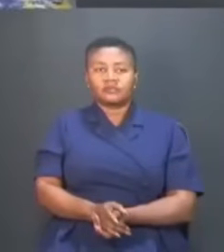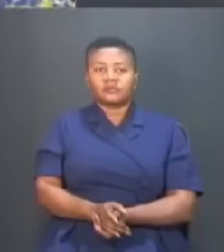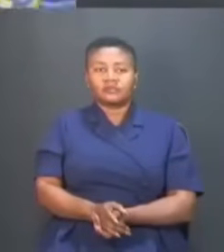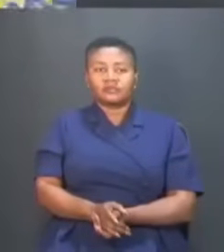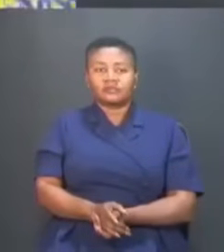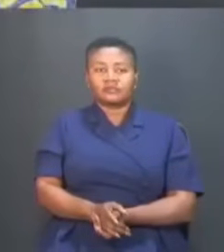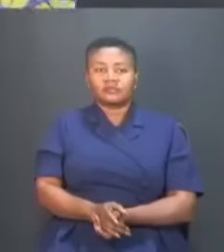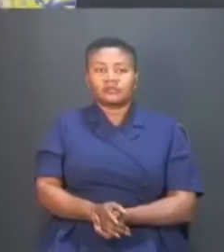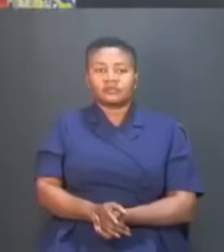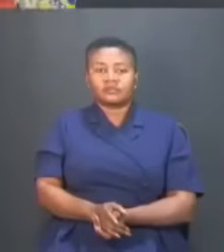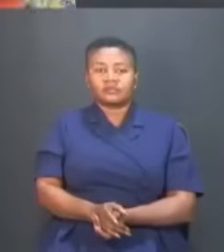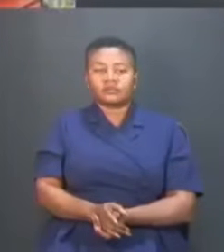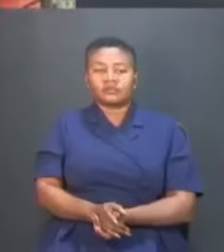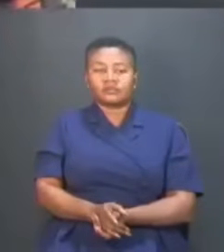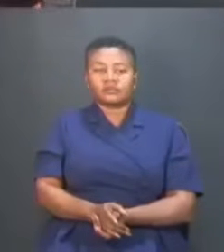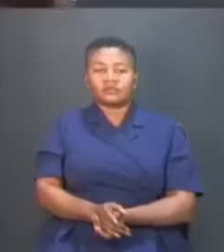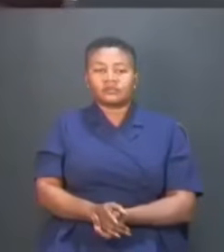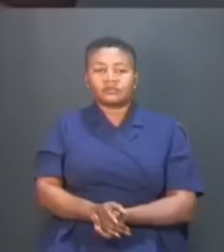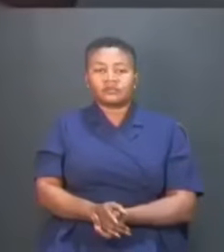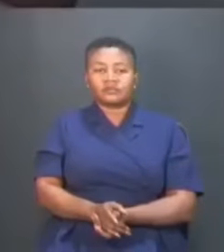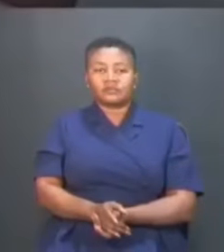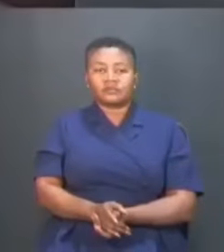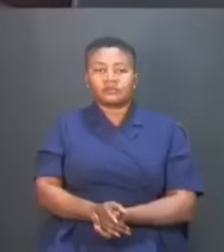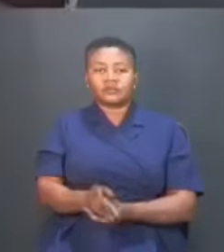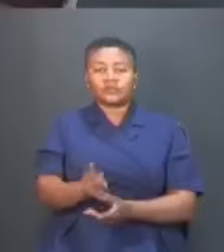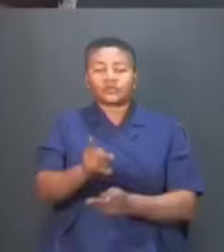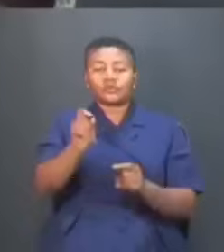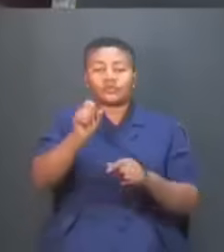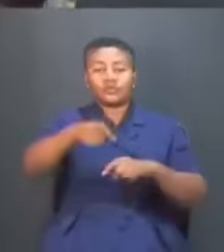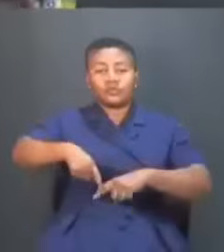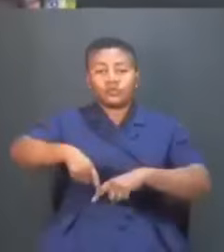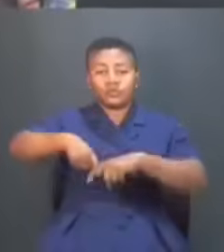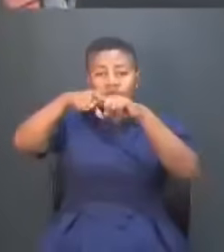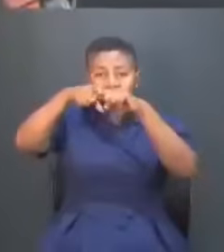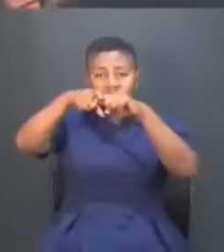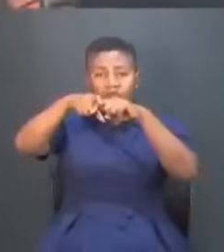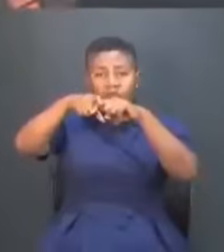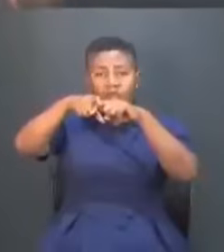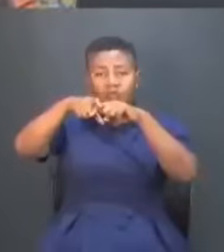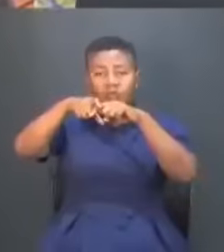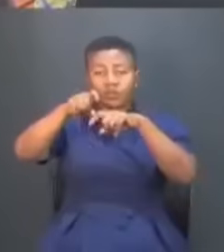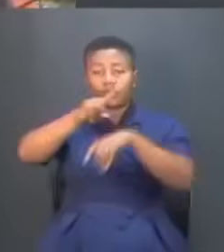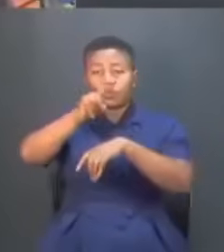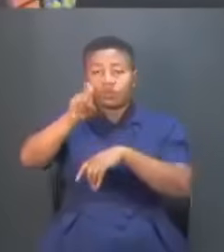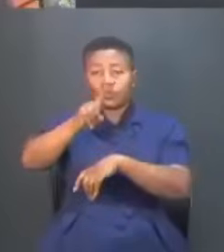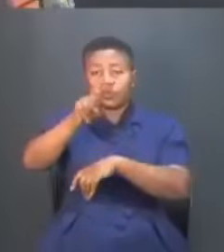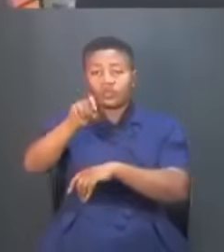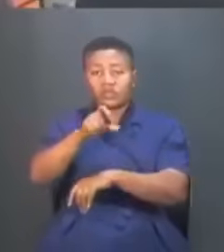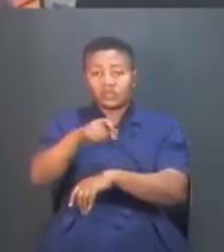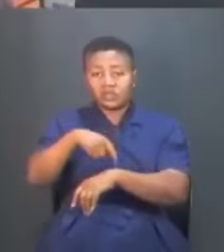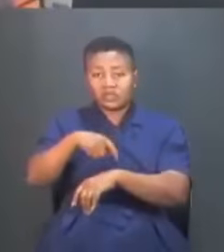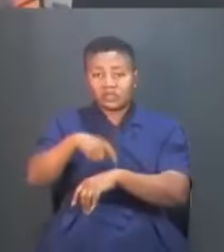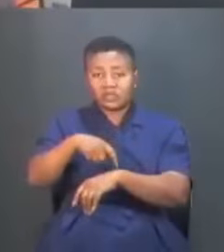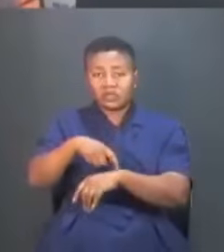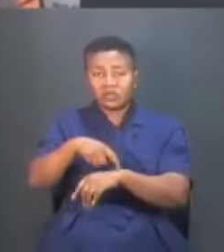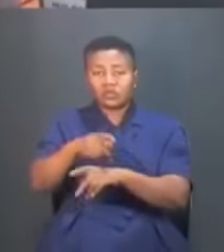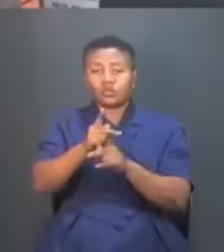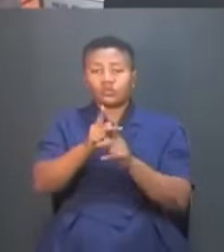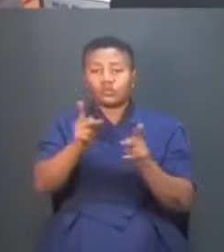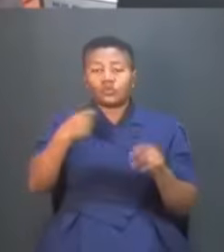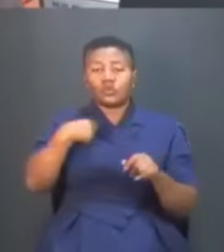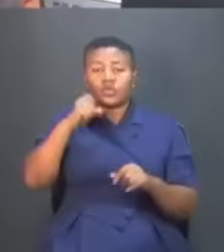intricate the business time on question and pray that we do a committee of the